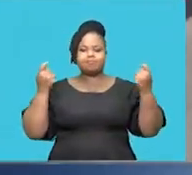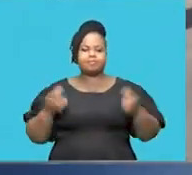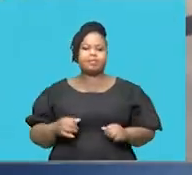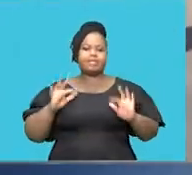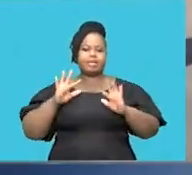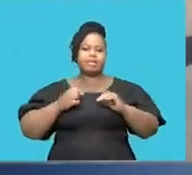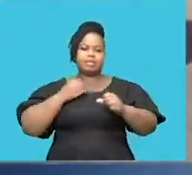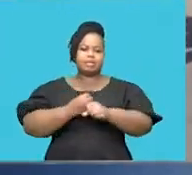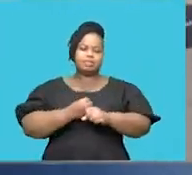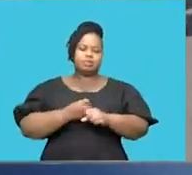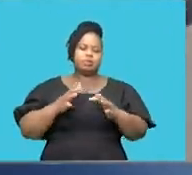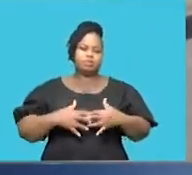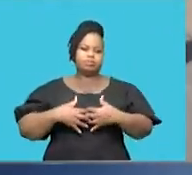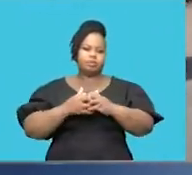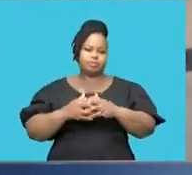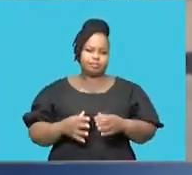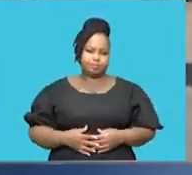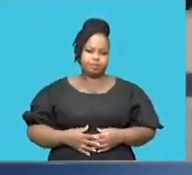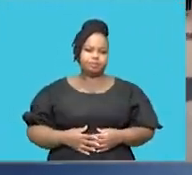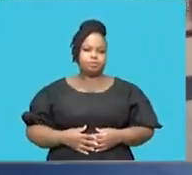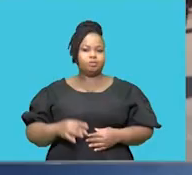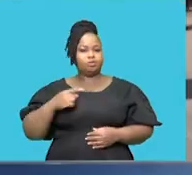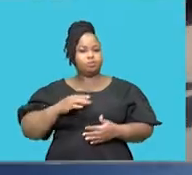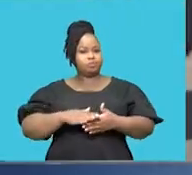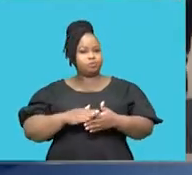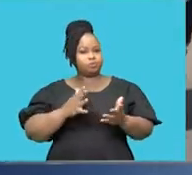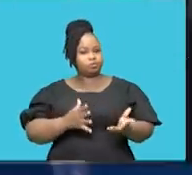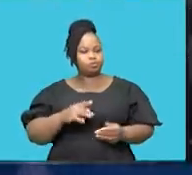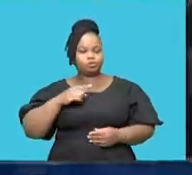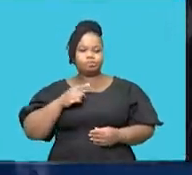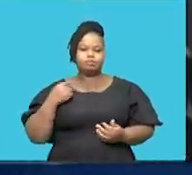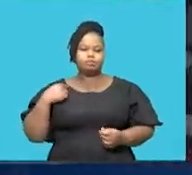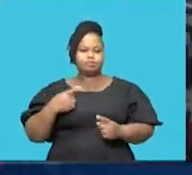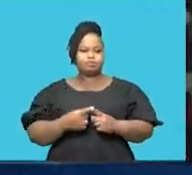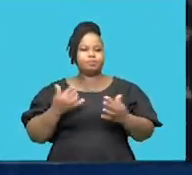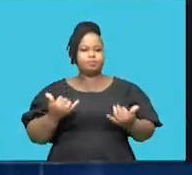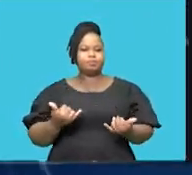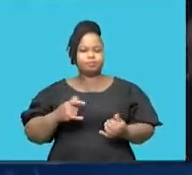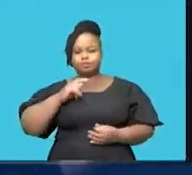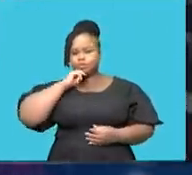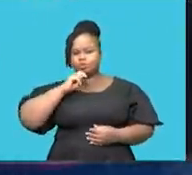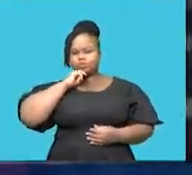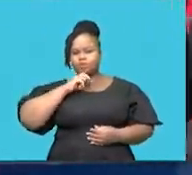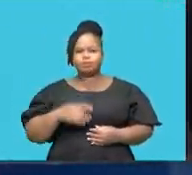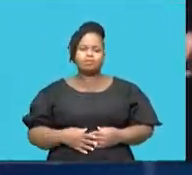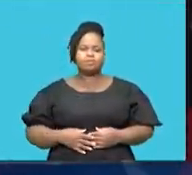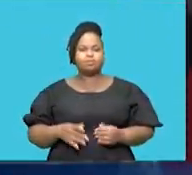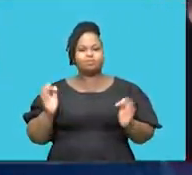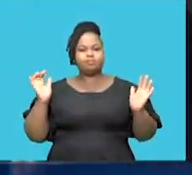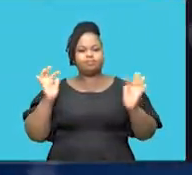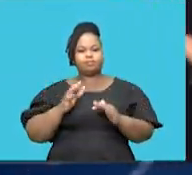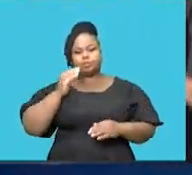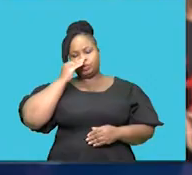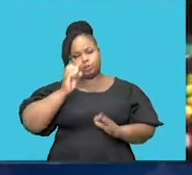iminyaka elishumi yasekwayo. Njengenxalenye yoku eliqela ebutsheni banamhlanje, libambe